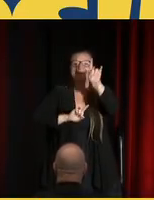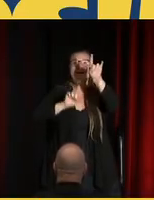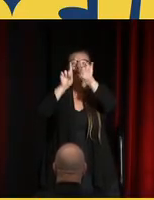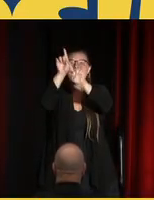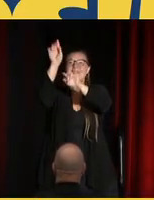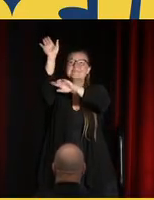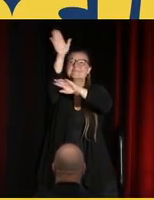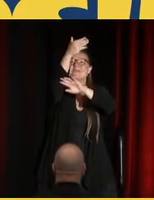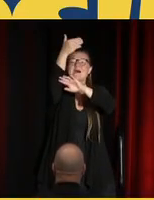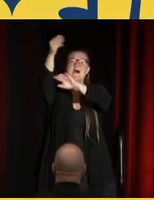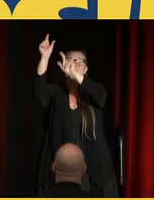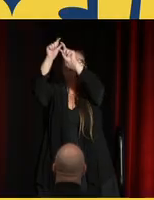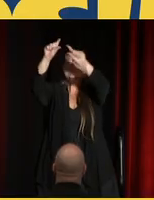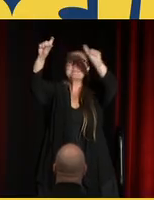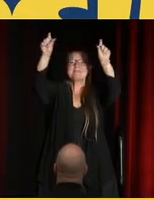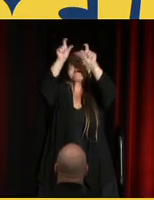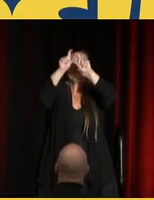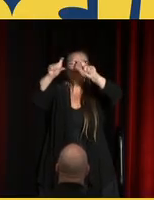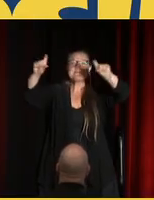does that